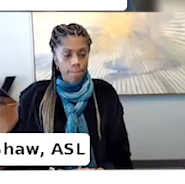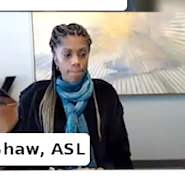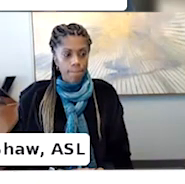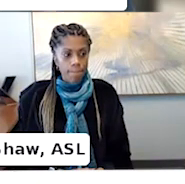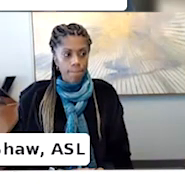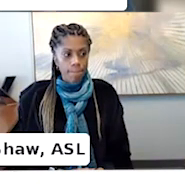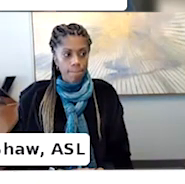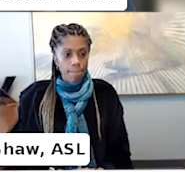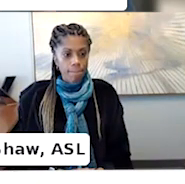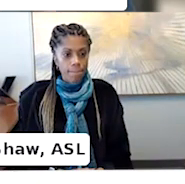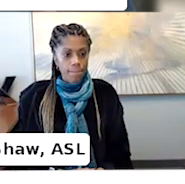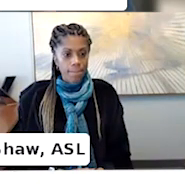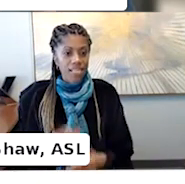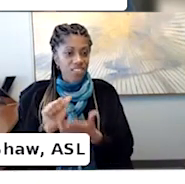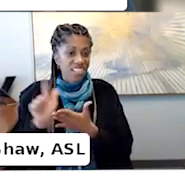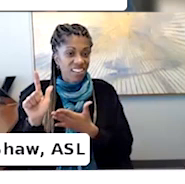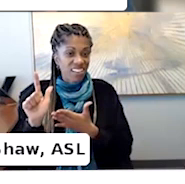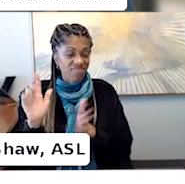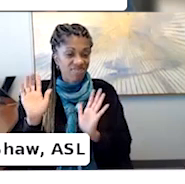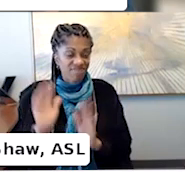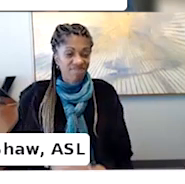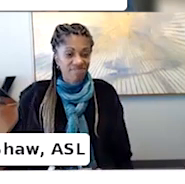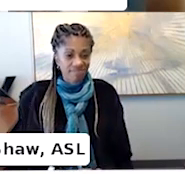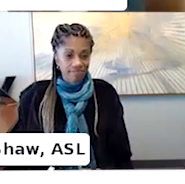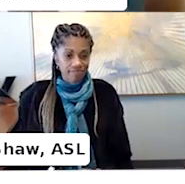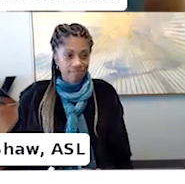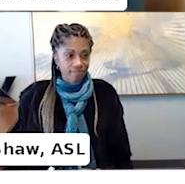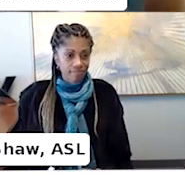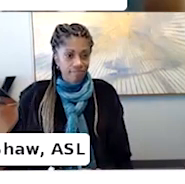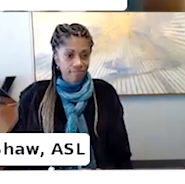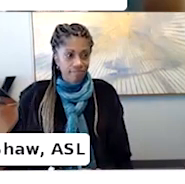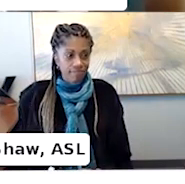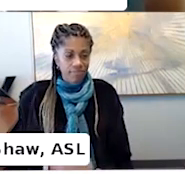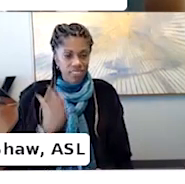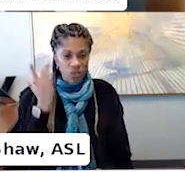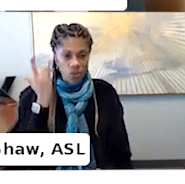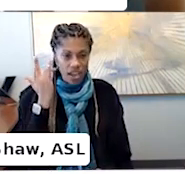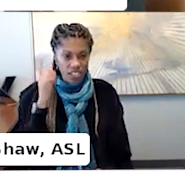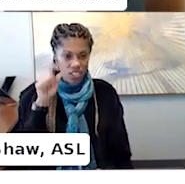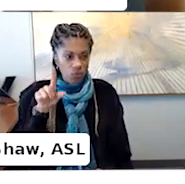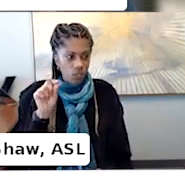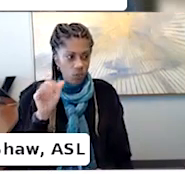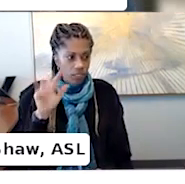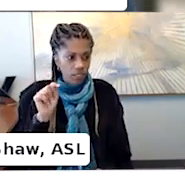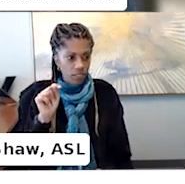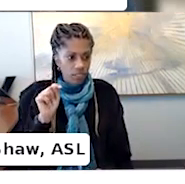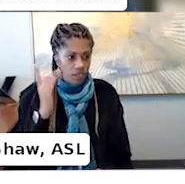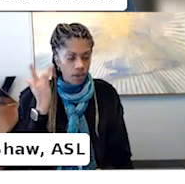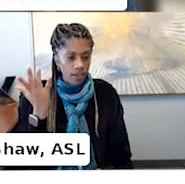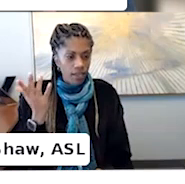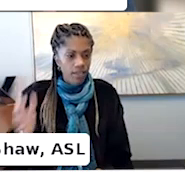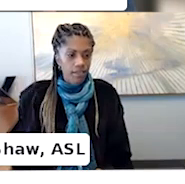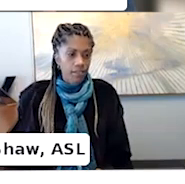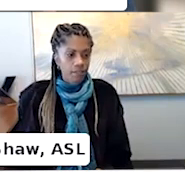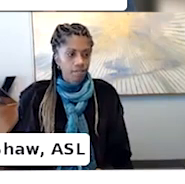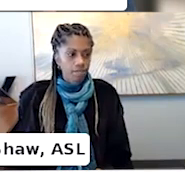Okay. And so that's it on our practices. Caitlin, back to you. So why is it worth it? You know, it's worth it